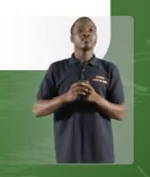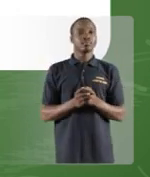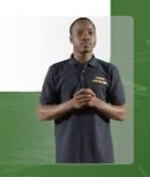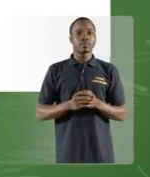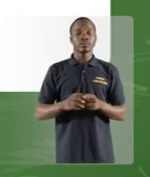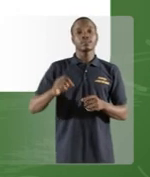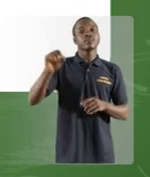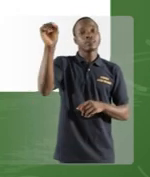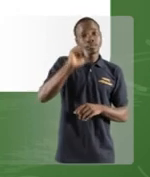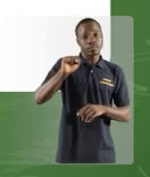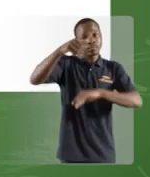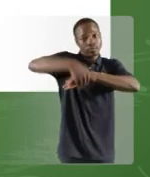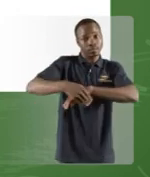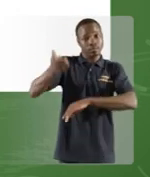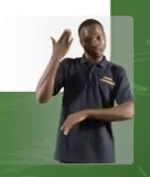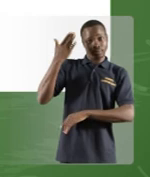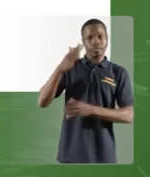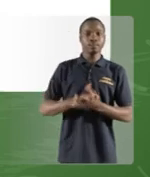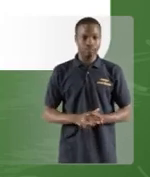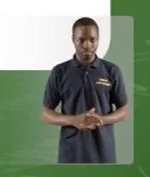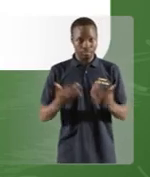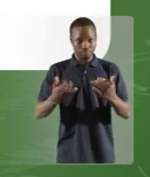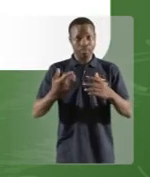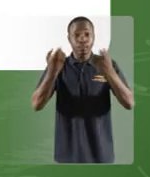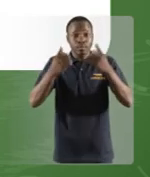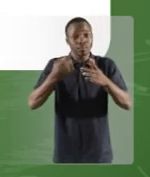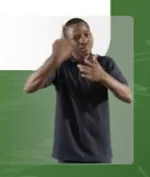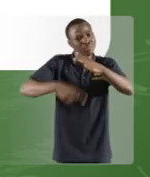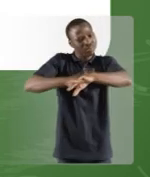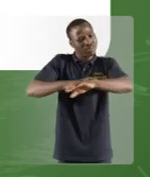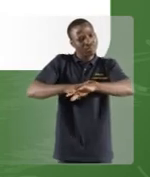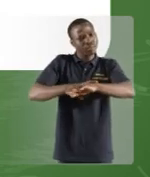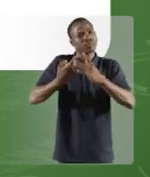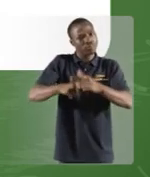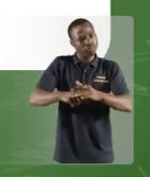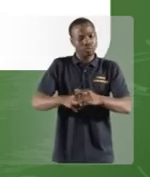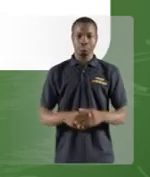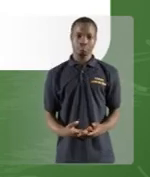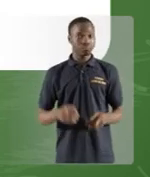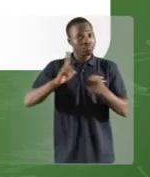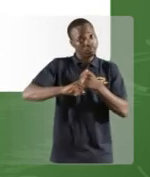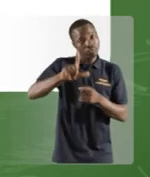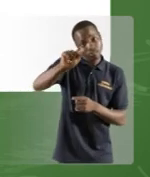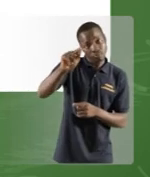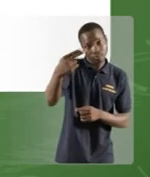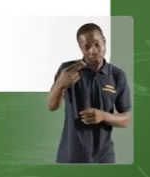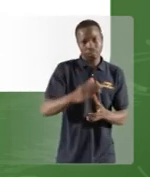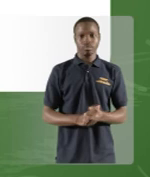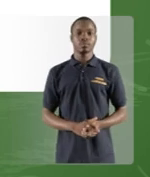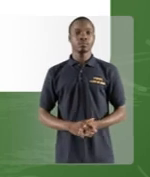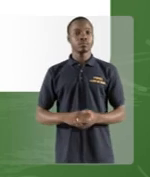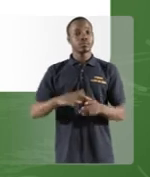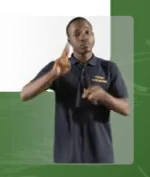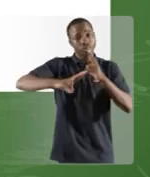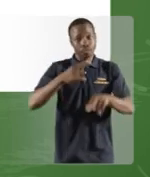night. Okay, what time did it start? It started at 8 p.m. Question